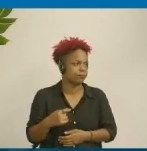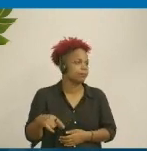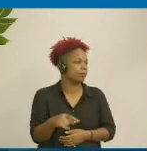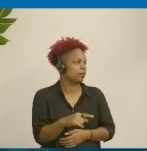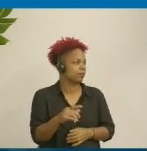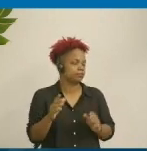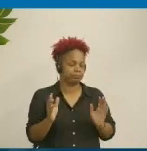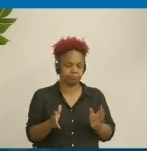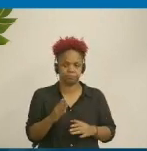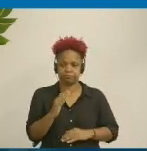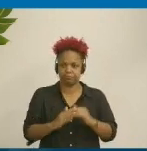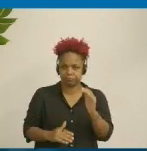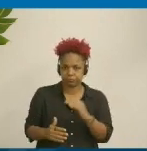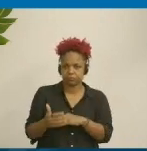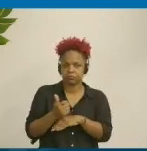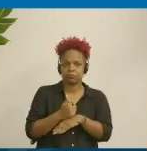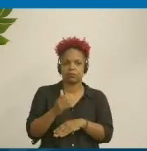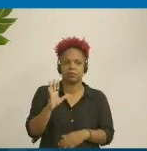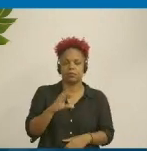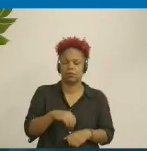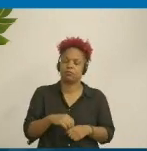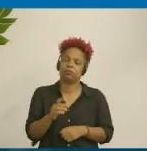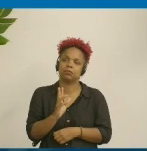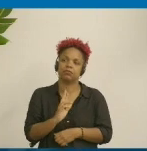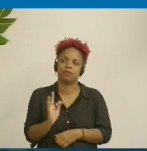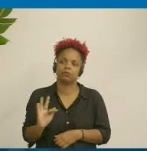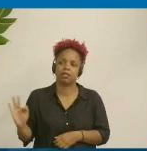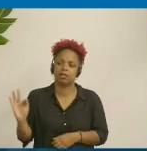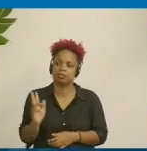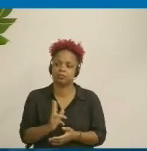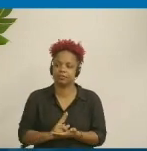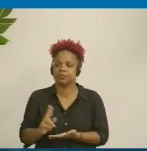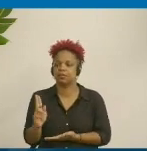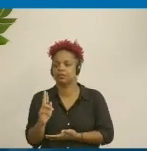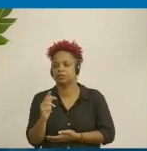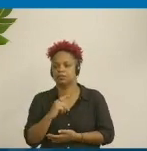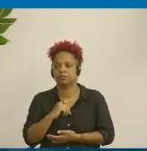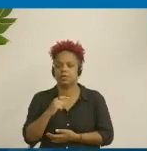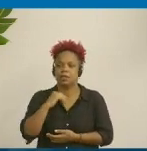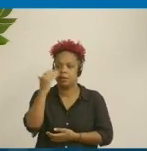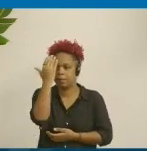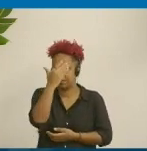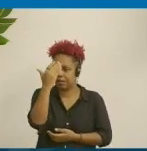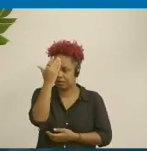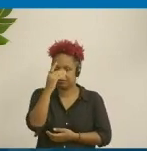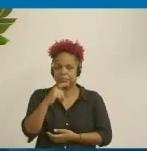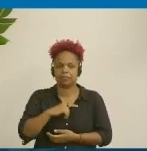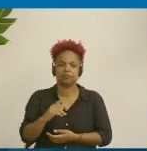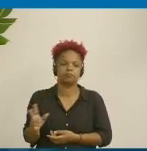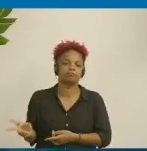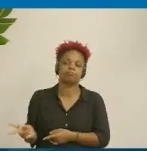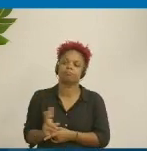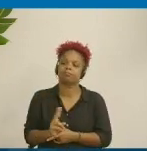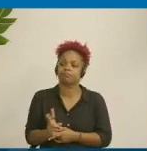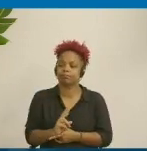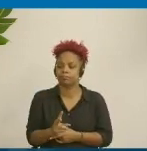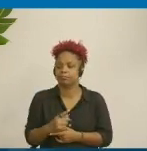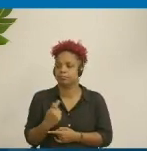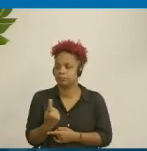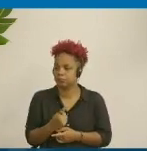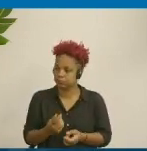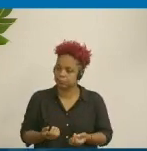anthropology. And then we obviously have some training for them, and